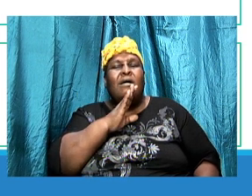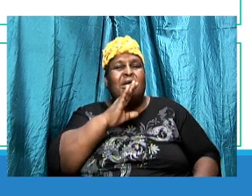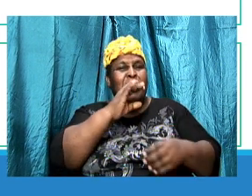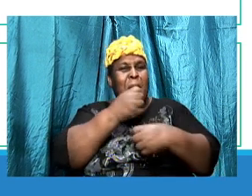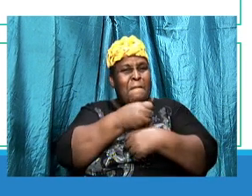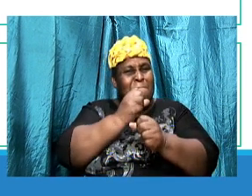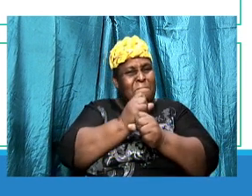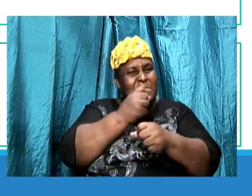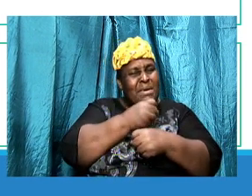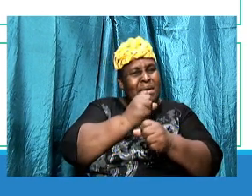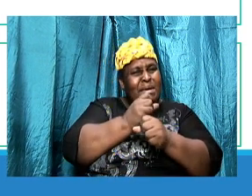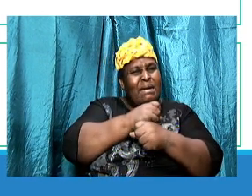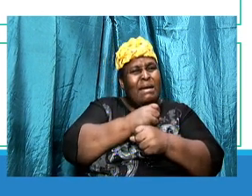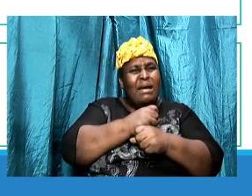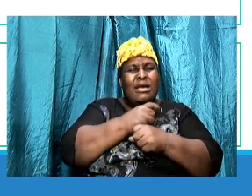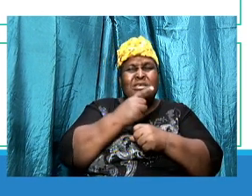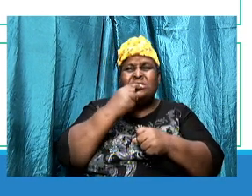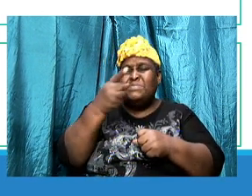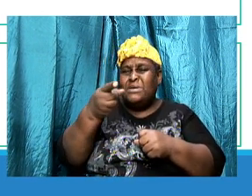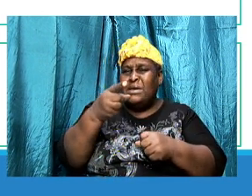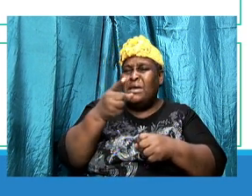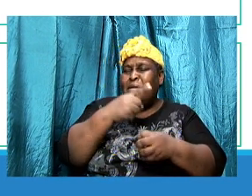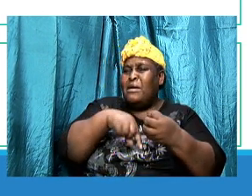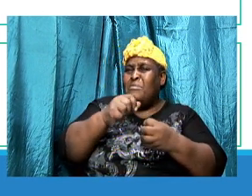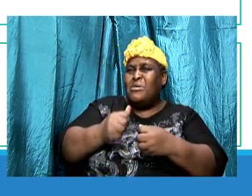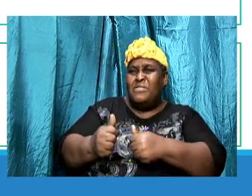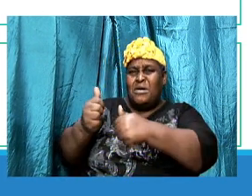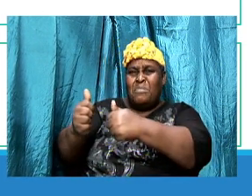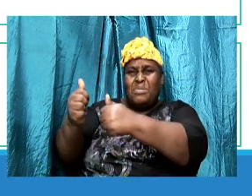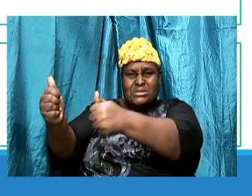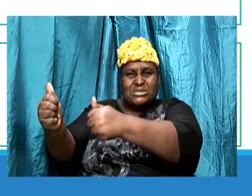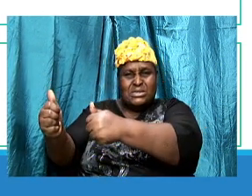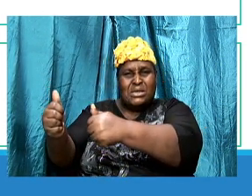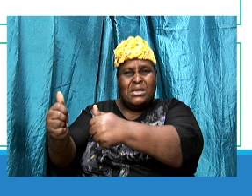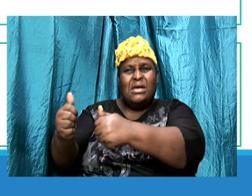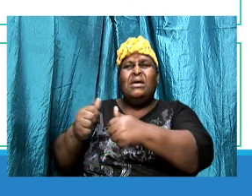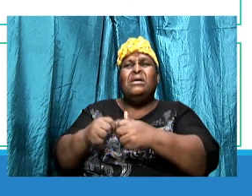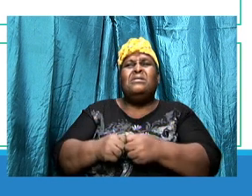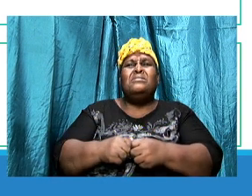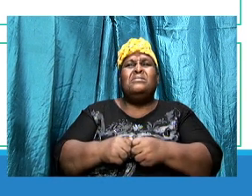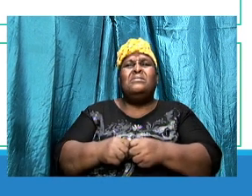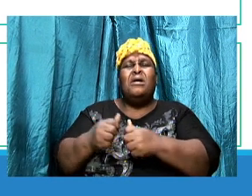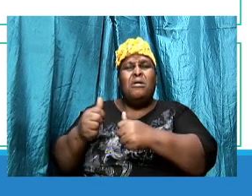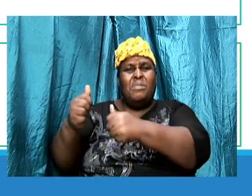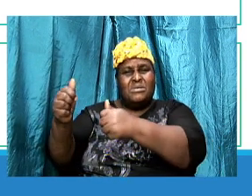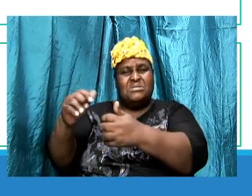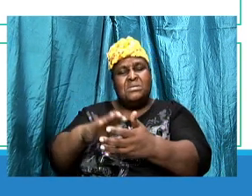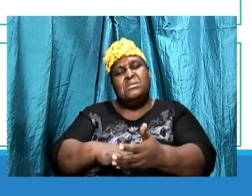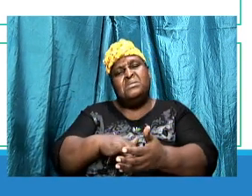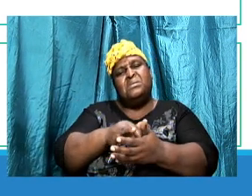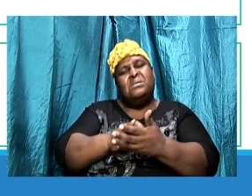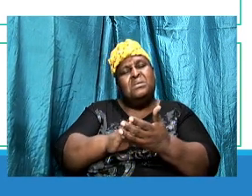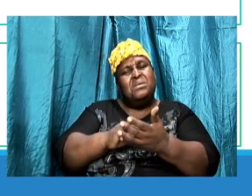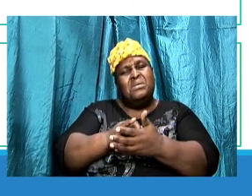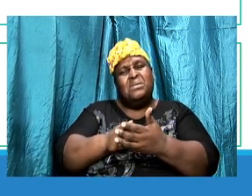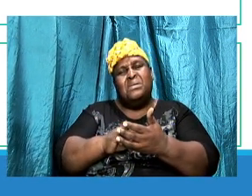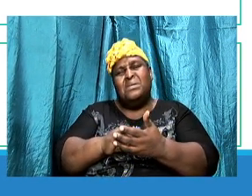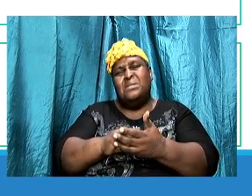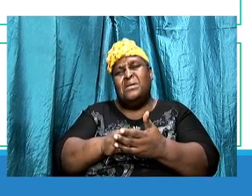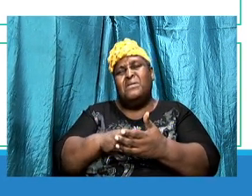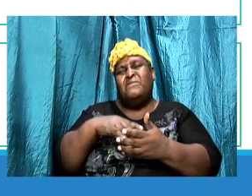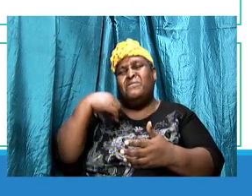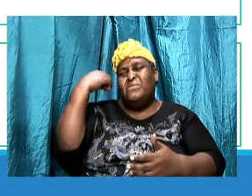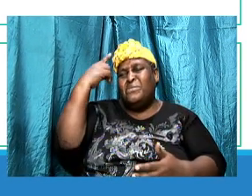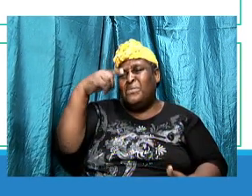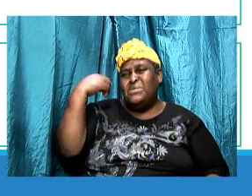and further speaking about the apostles, you know, that the apostles were weak. He said that they were